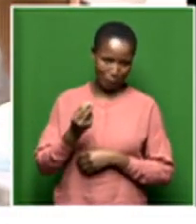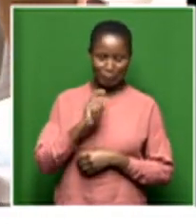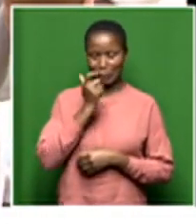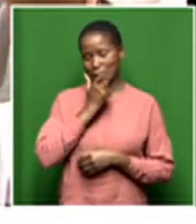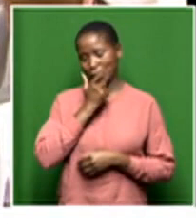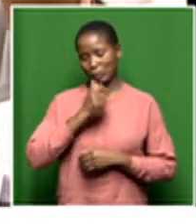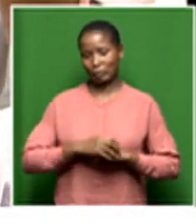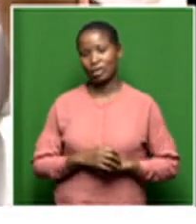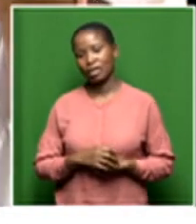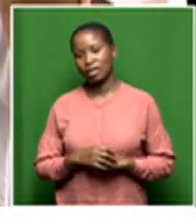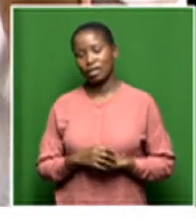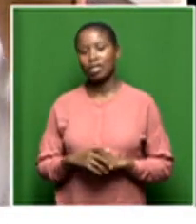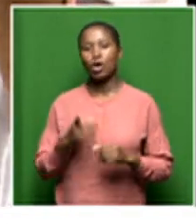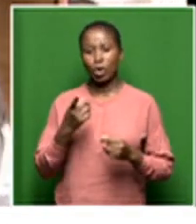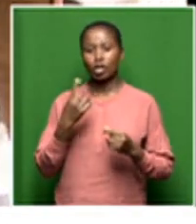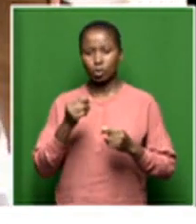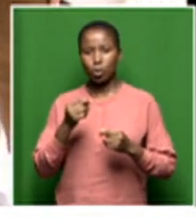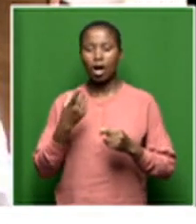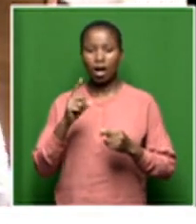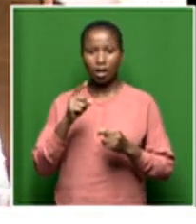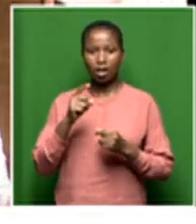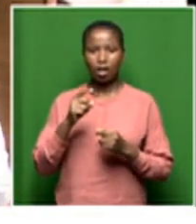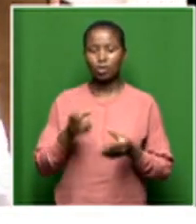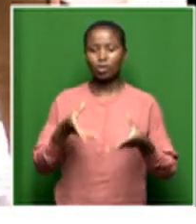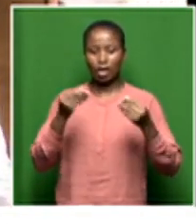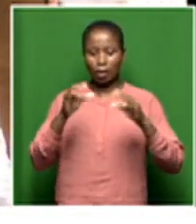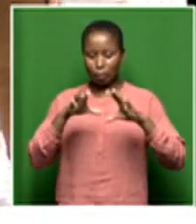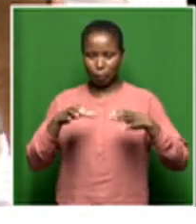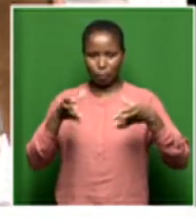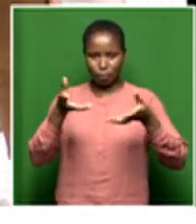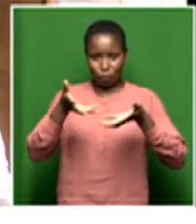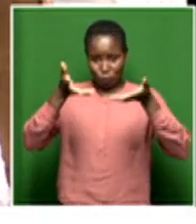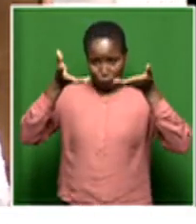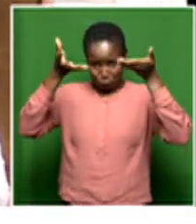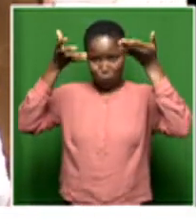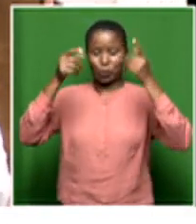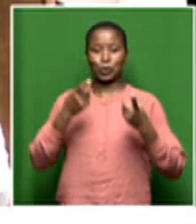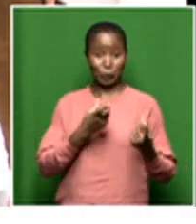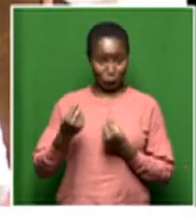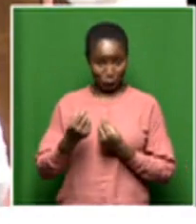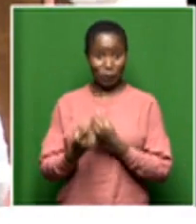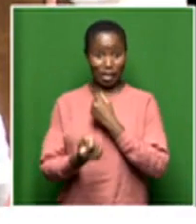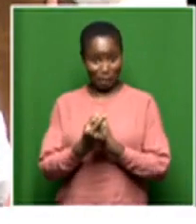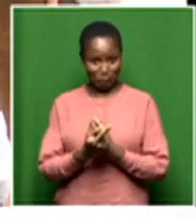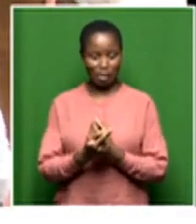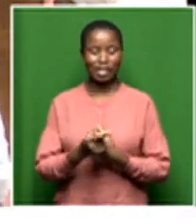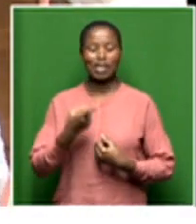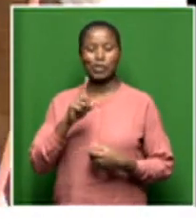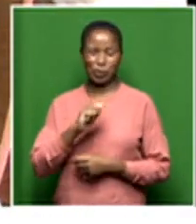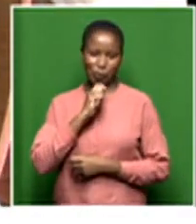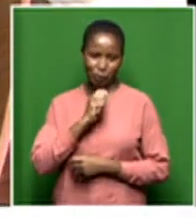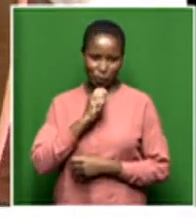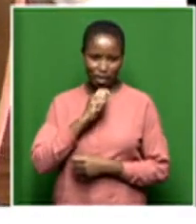And we fly in this valley because it has some of the most reliable ballooning weather in the world in the